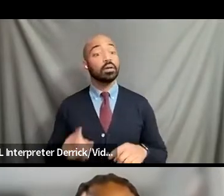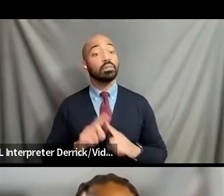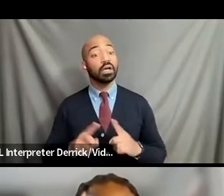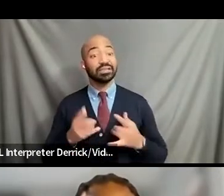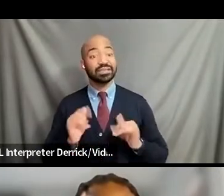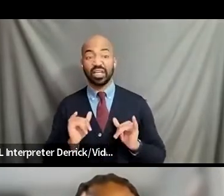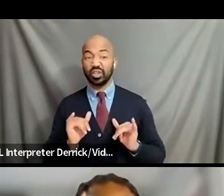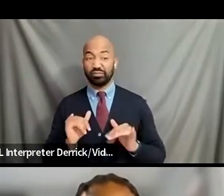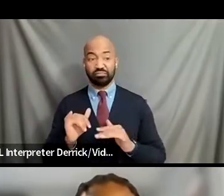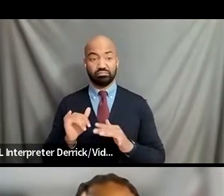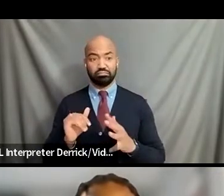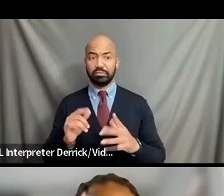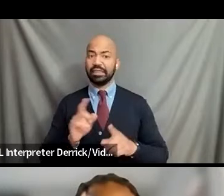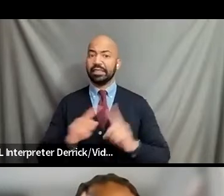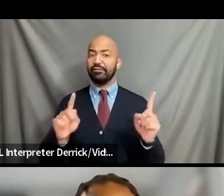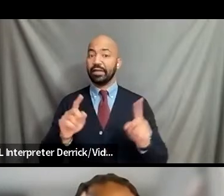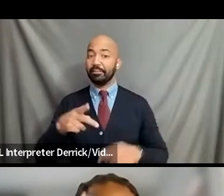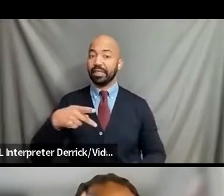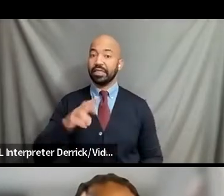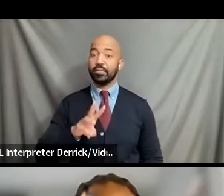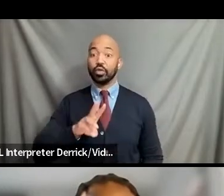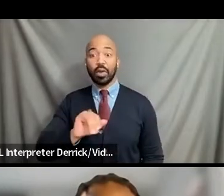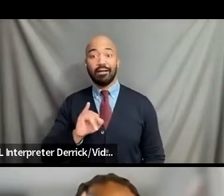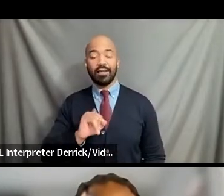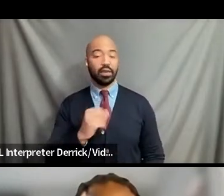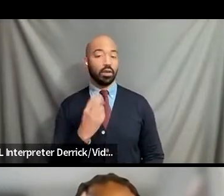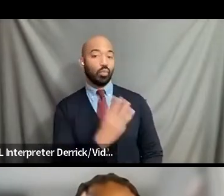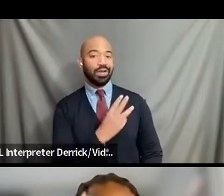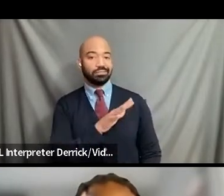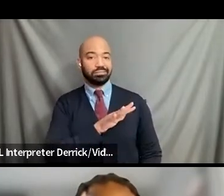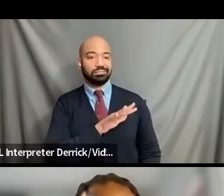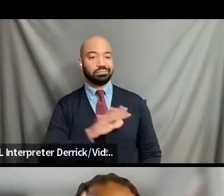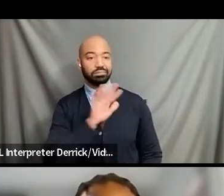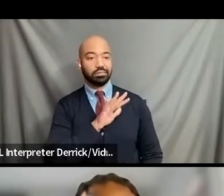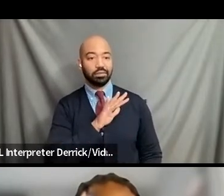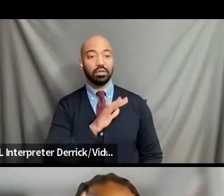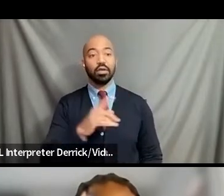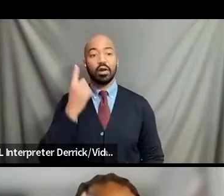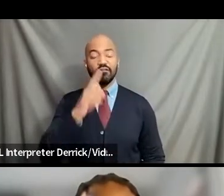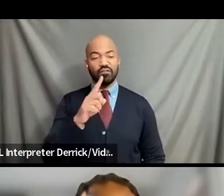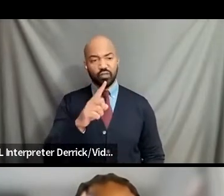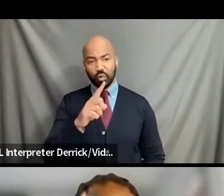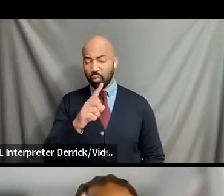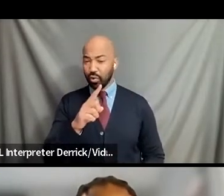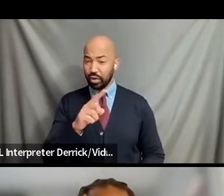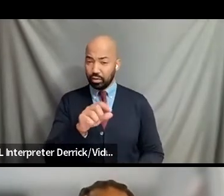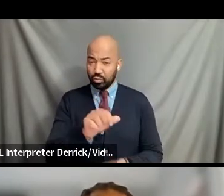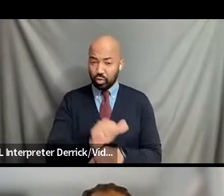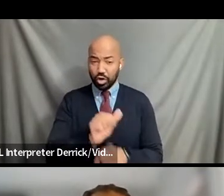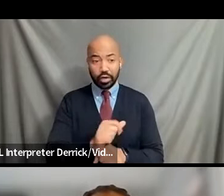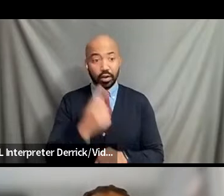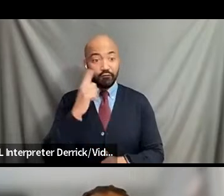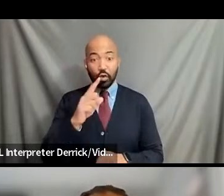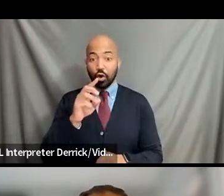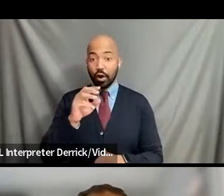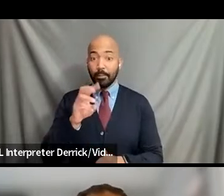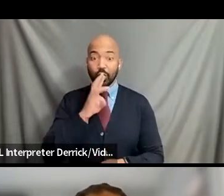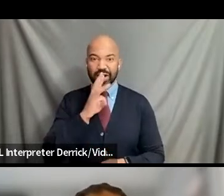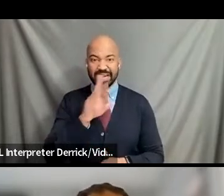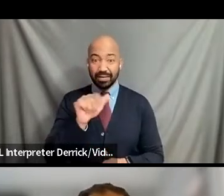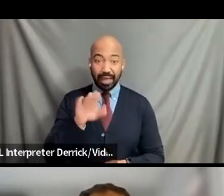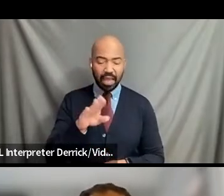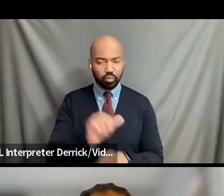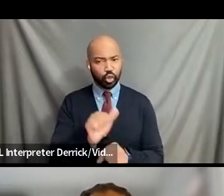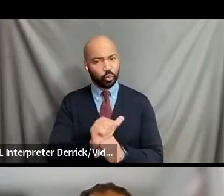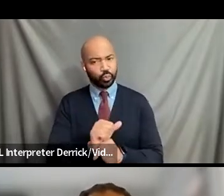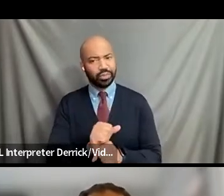the transition to a different PWI on the West Coast for graduate school was tough, especially at a marine lab, which is even more isolated